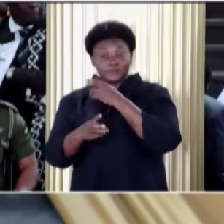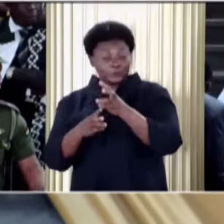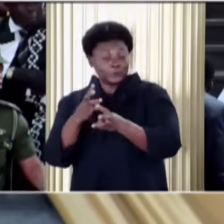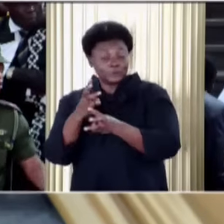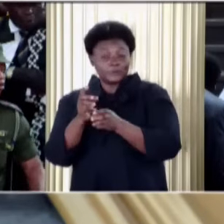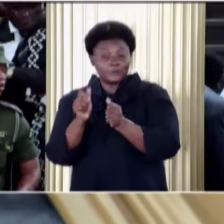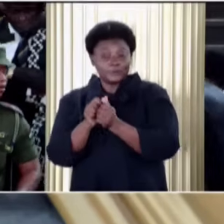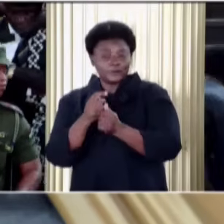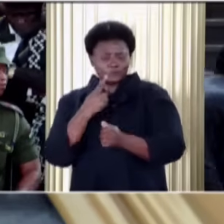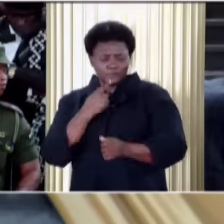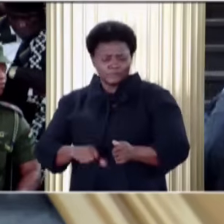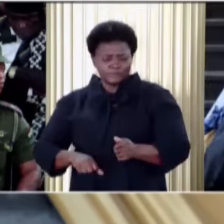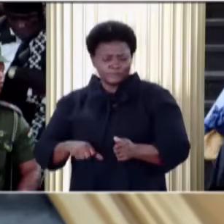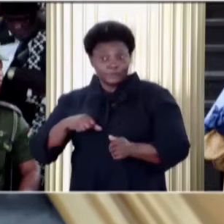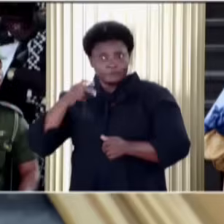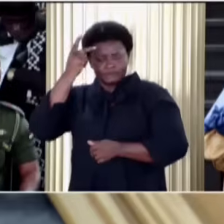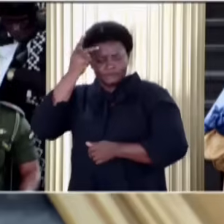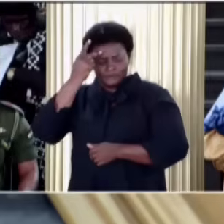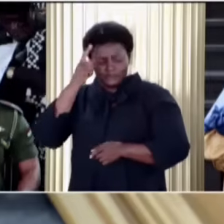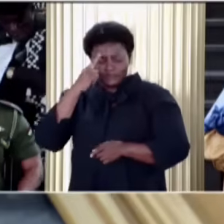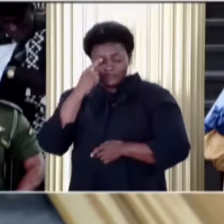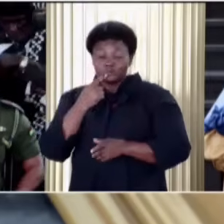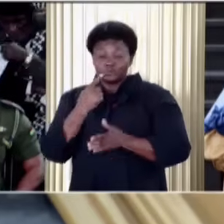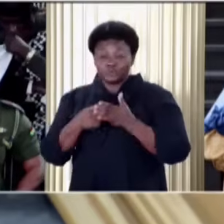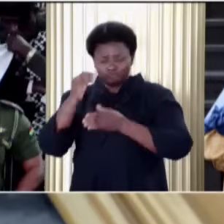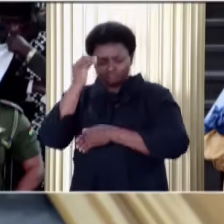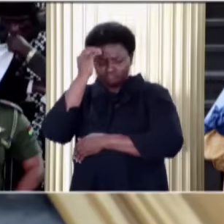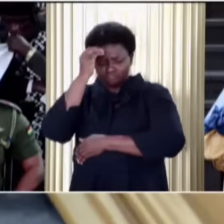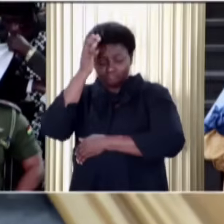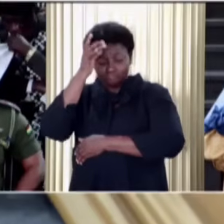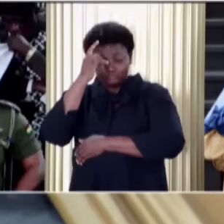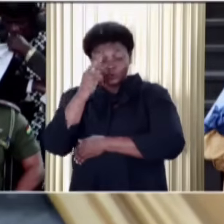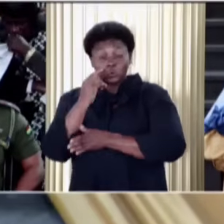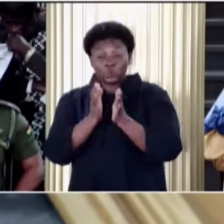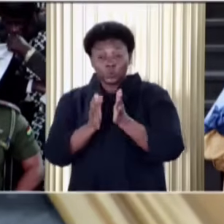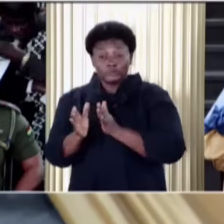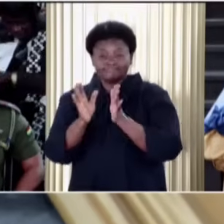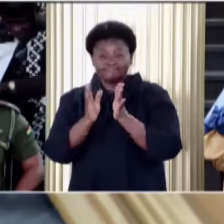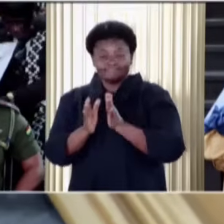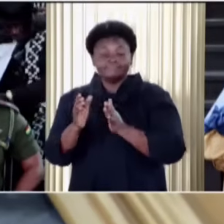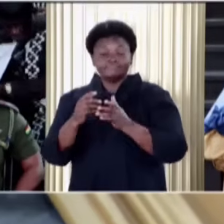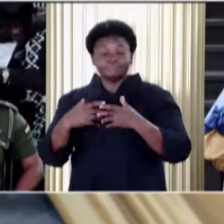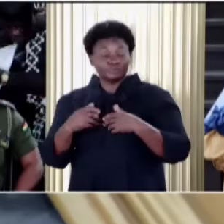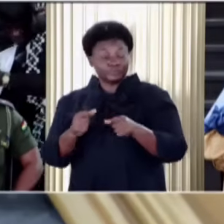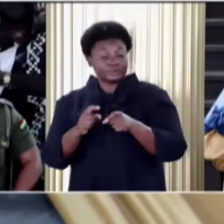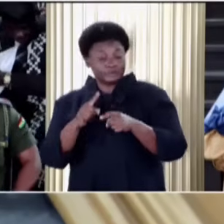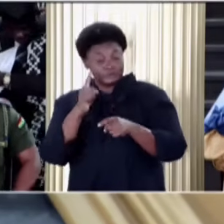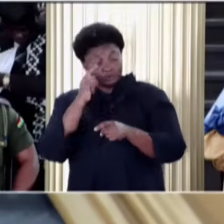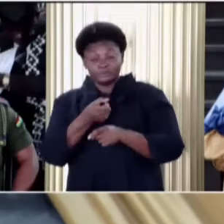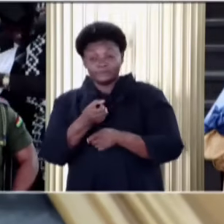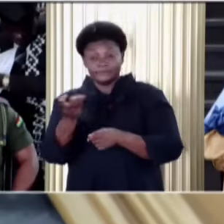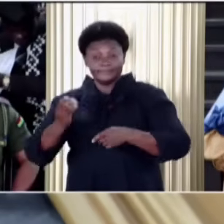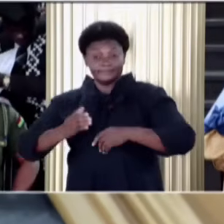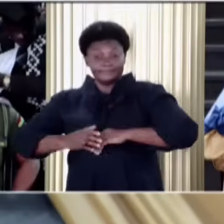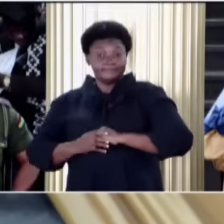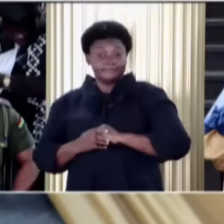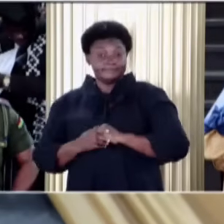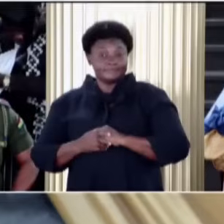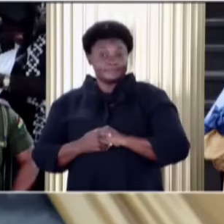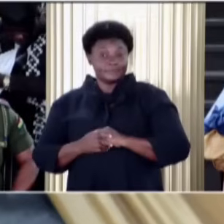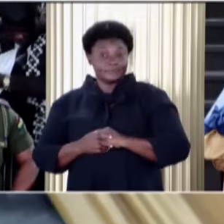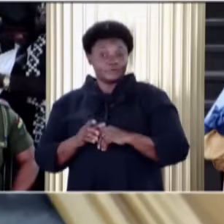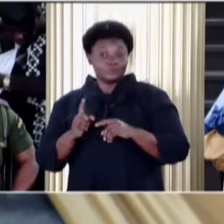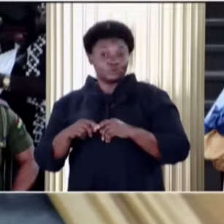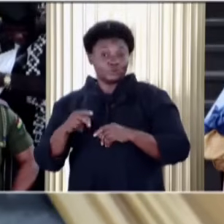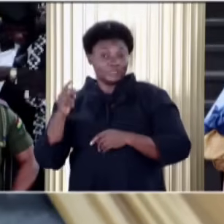pride, purpose, and knowledge that you are well prepared to make a difference. To our guest speaker